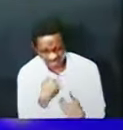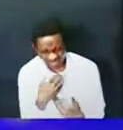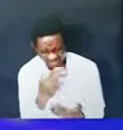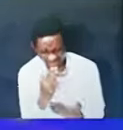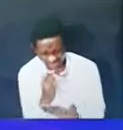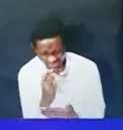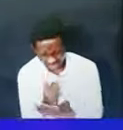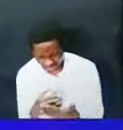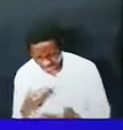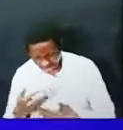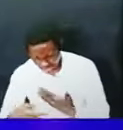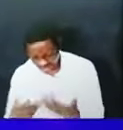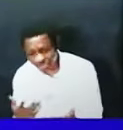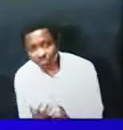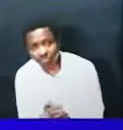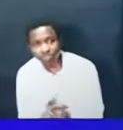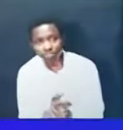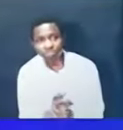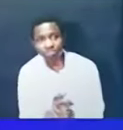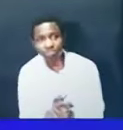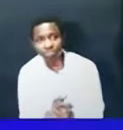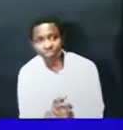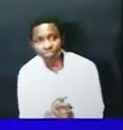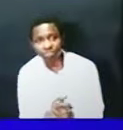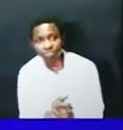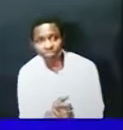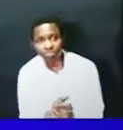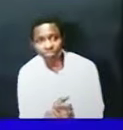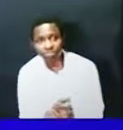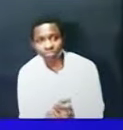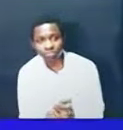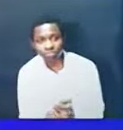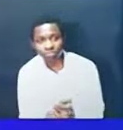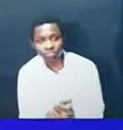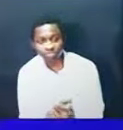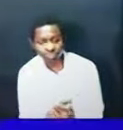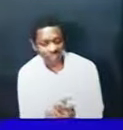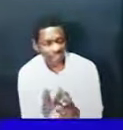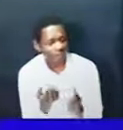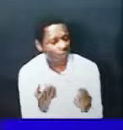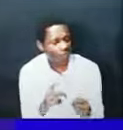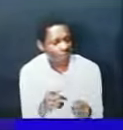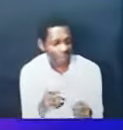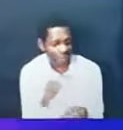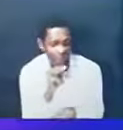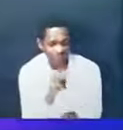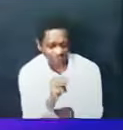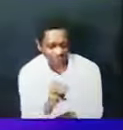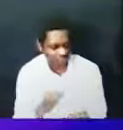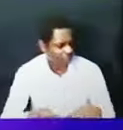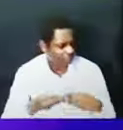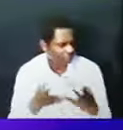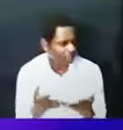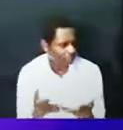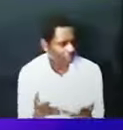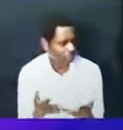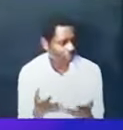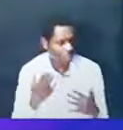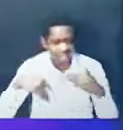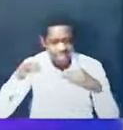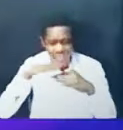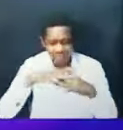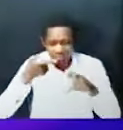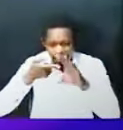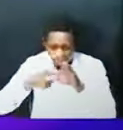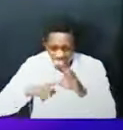se ebe wiye waha na anso otwaso. Now, once the message came to the people, heaven began